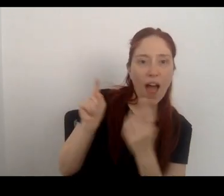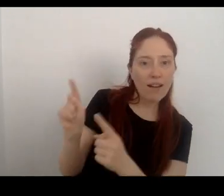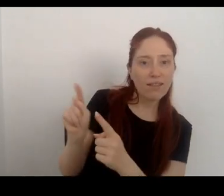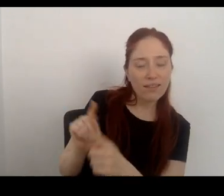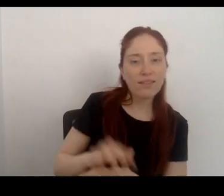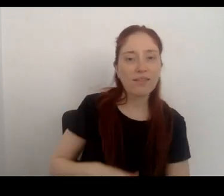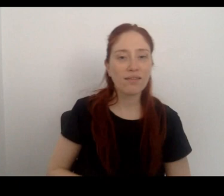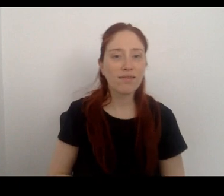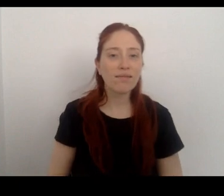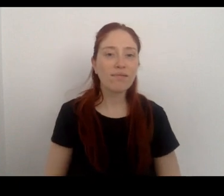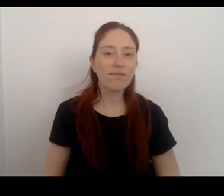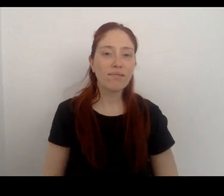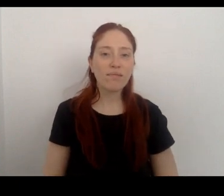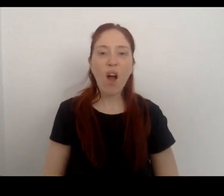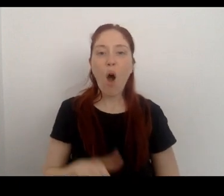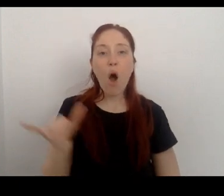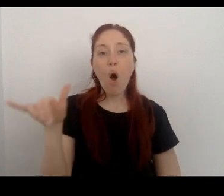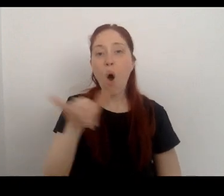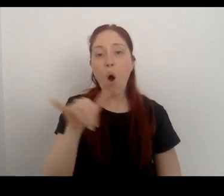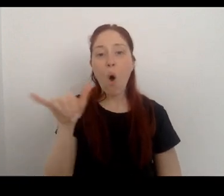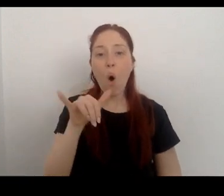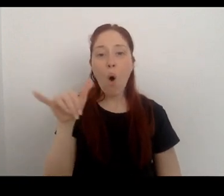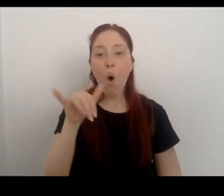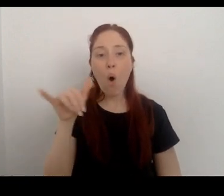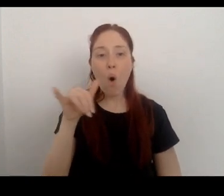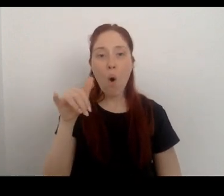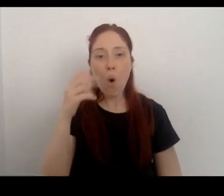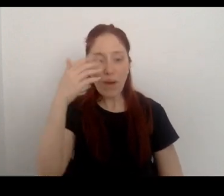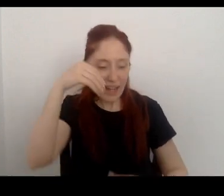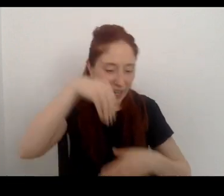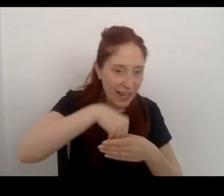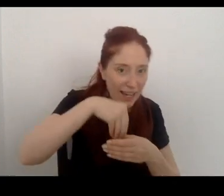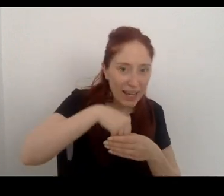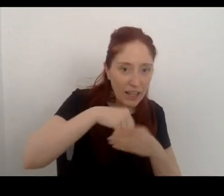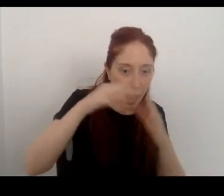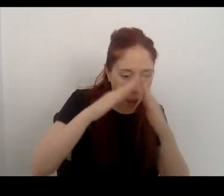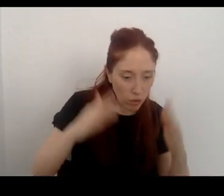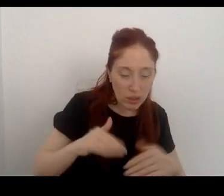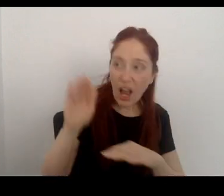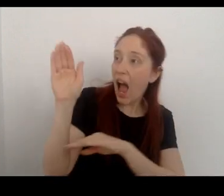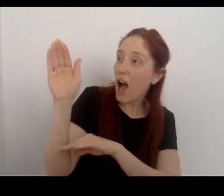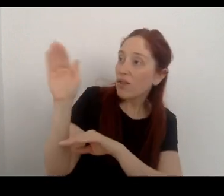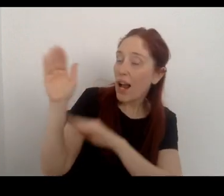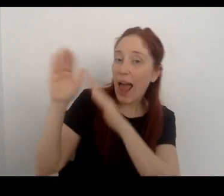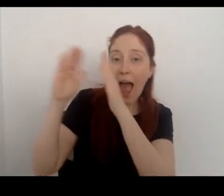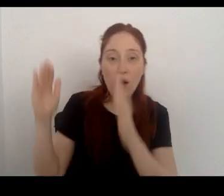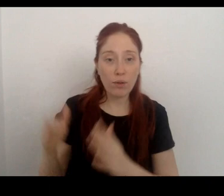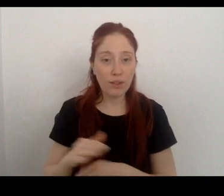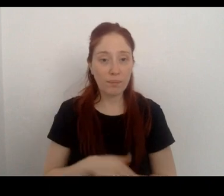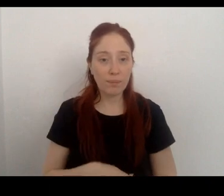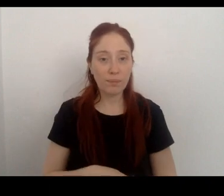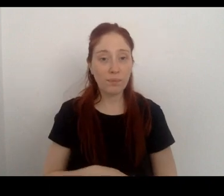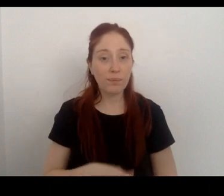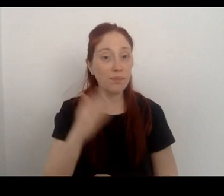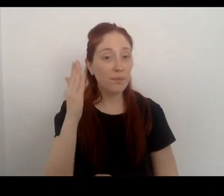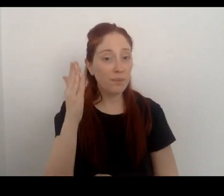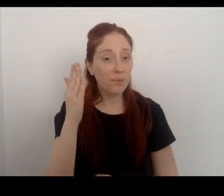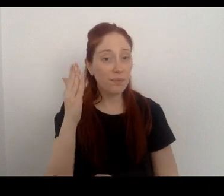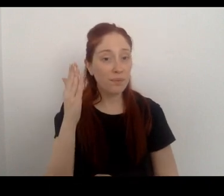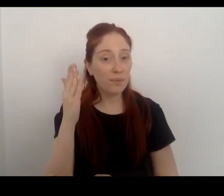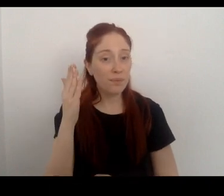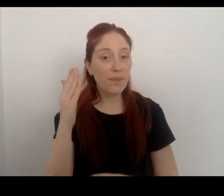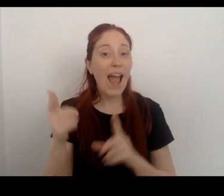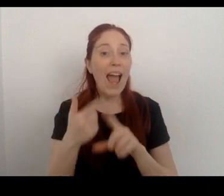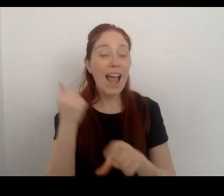the inside and outside. There's one that is a sketch of a cottage. It's actually Church